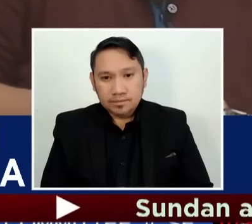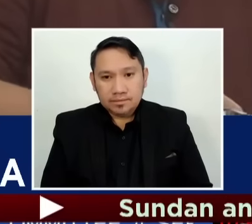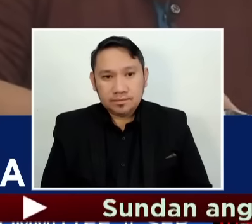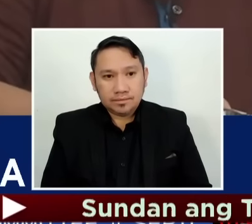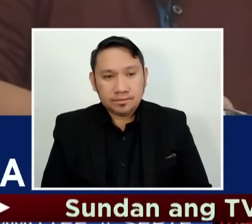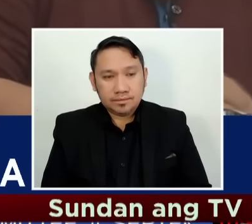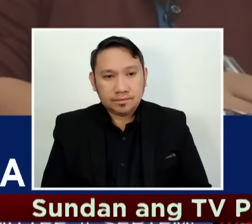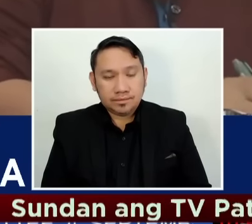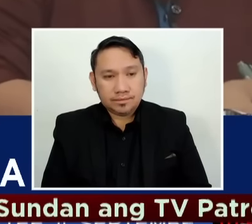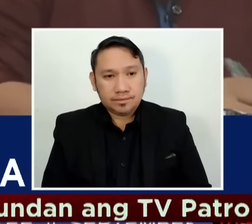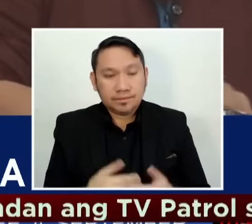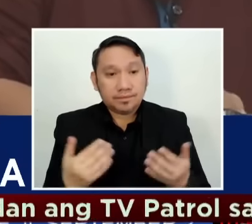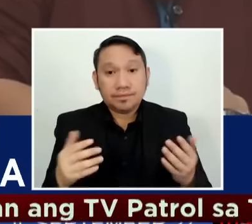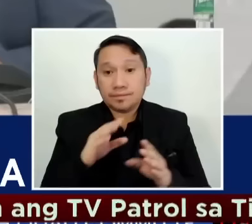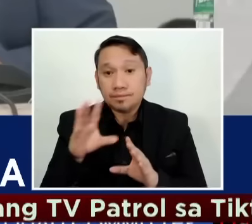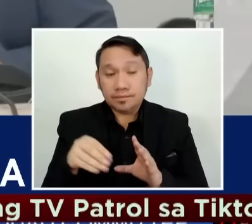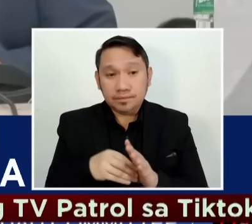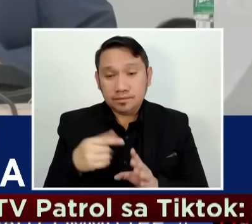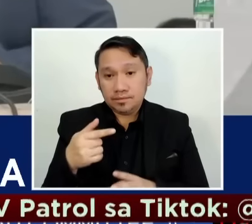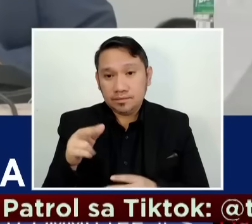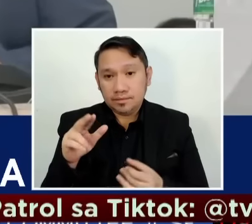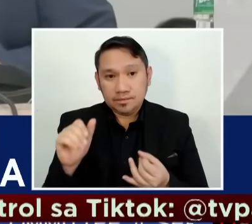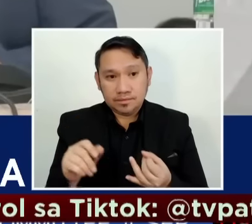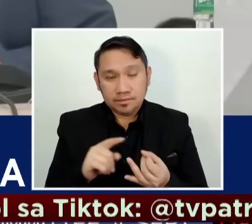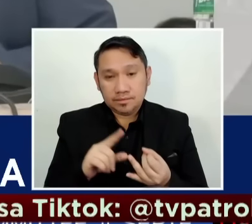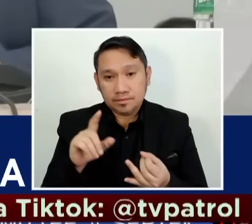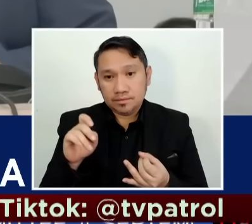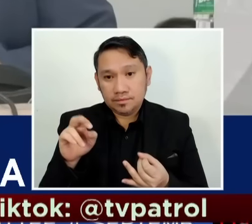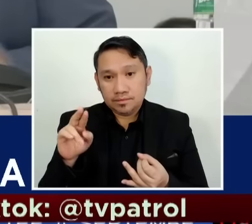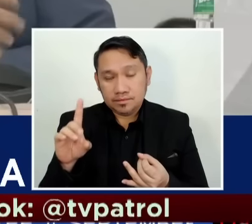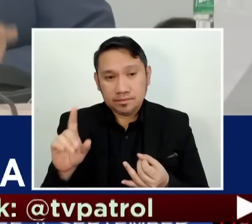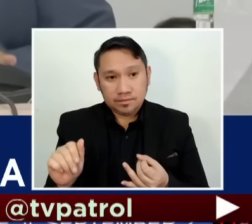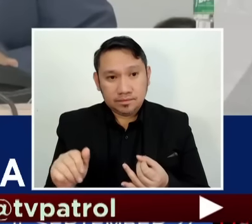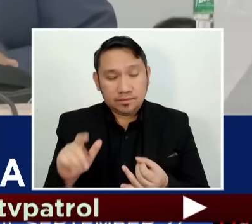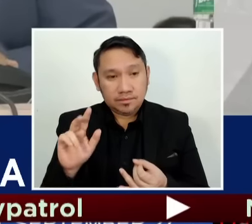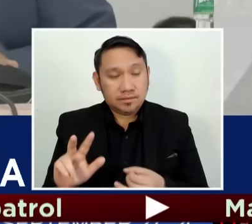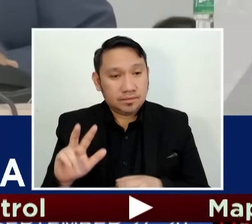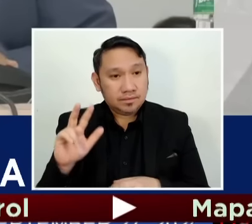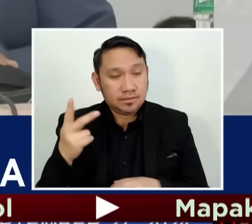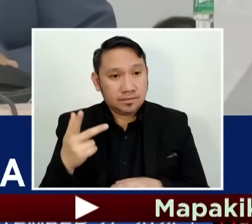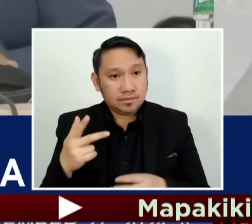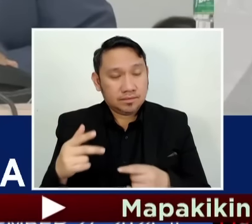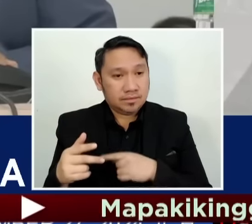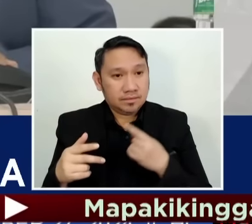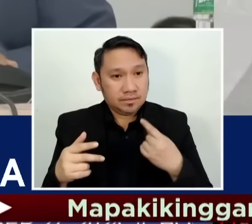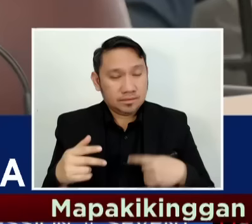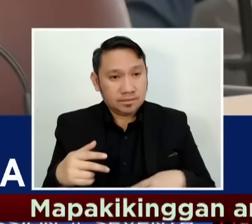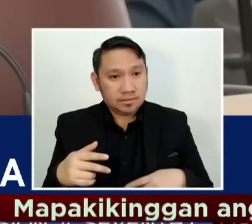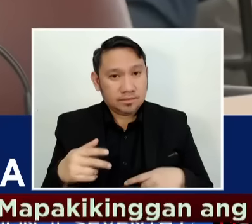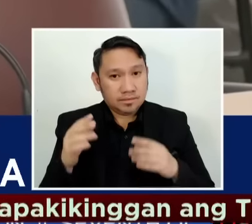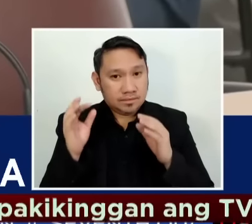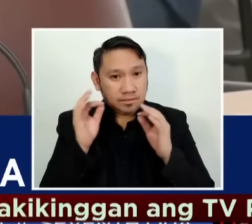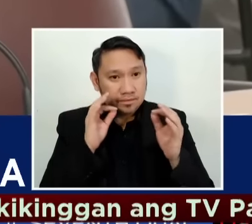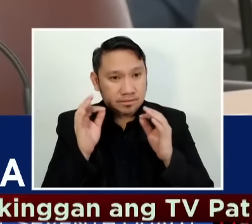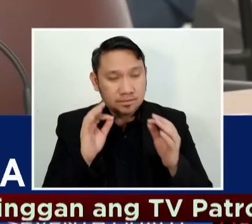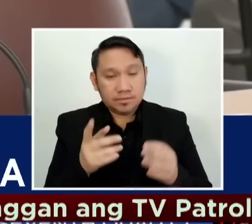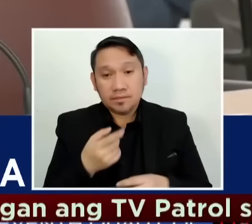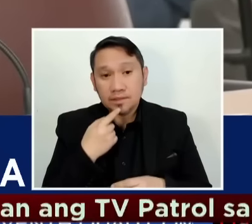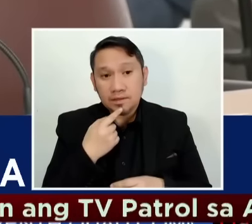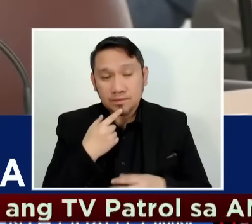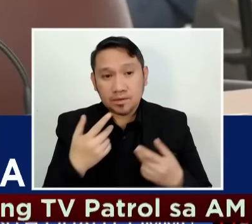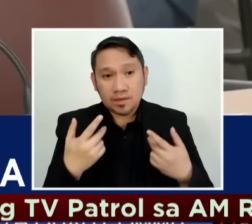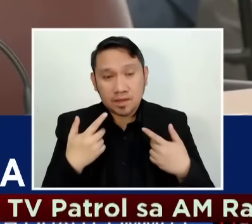Nauna na ring idinawit sina Garma at Leonardo sa pagpatay sa tatlong Chinese drug lords sa Davao Prison and Penal Farm. Sabi ng warden, nagkaroon siya